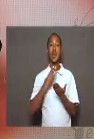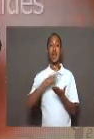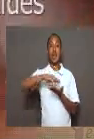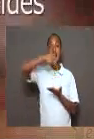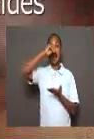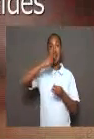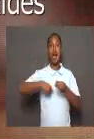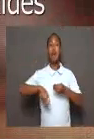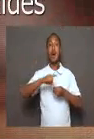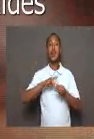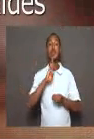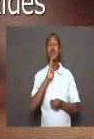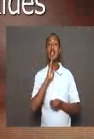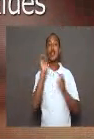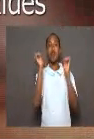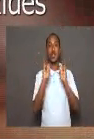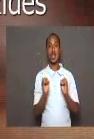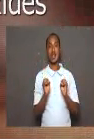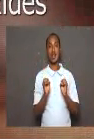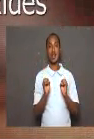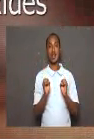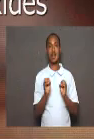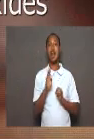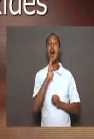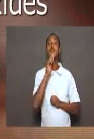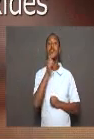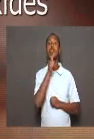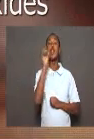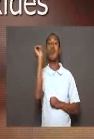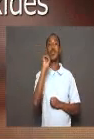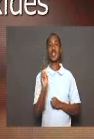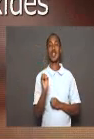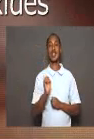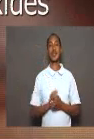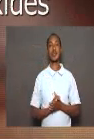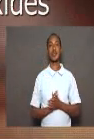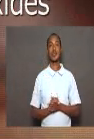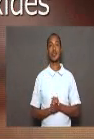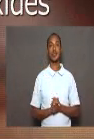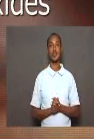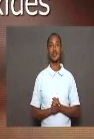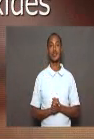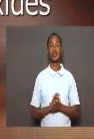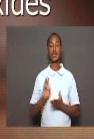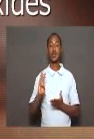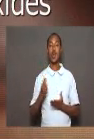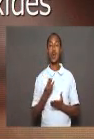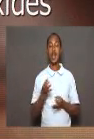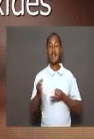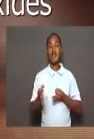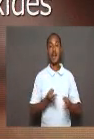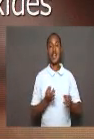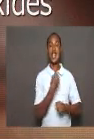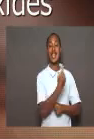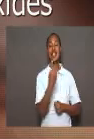about basic oxides and amphoteric oxides. We will define